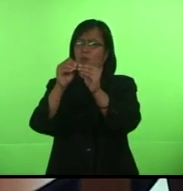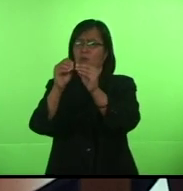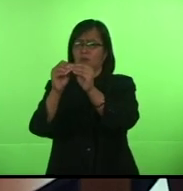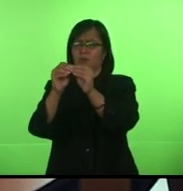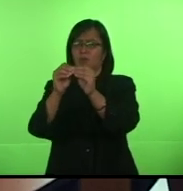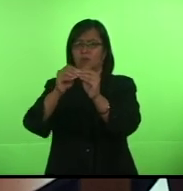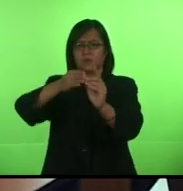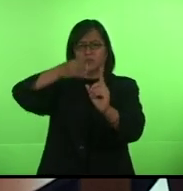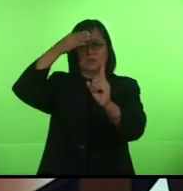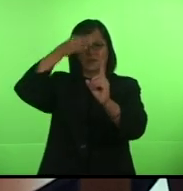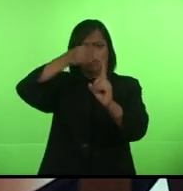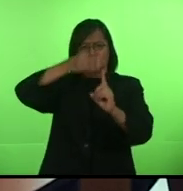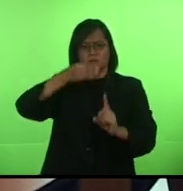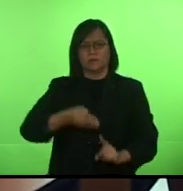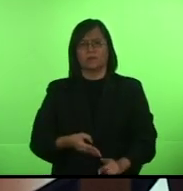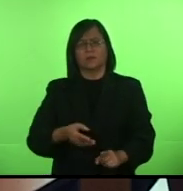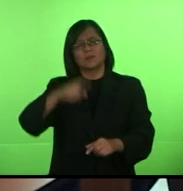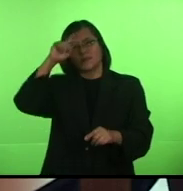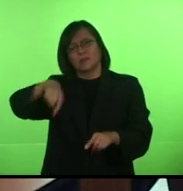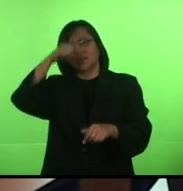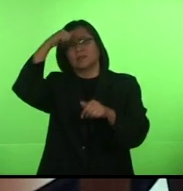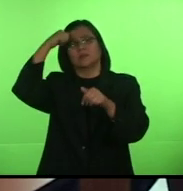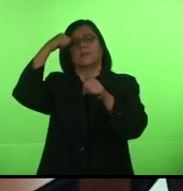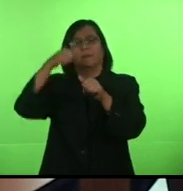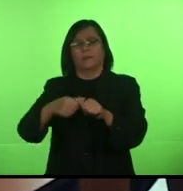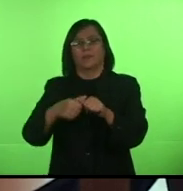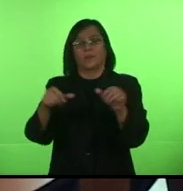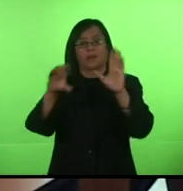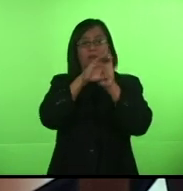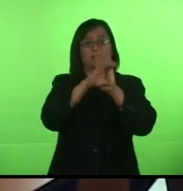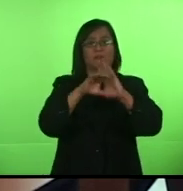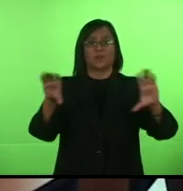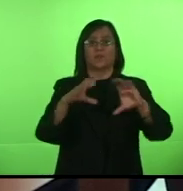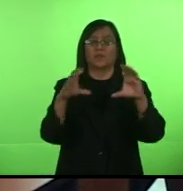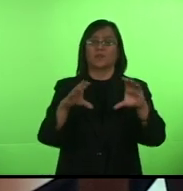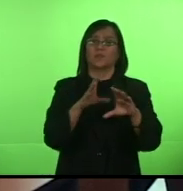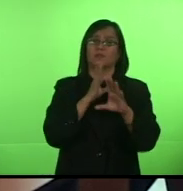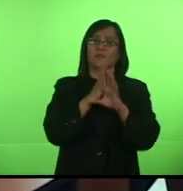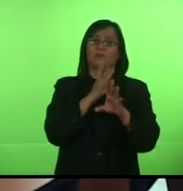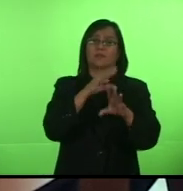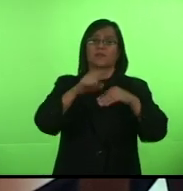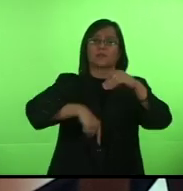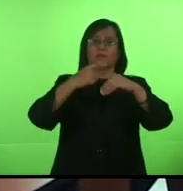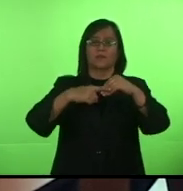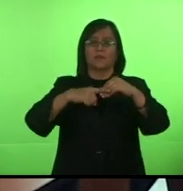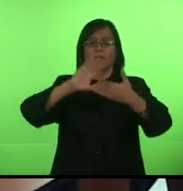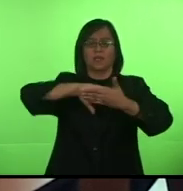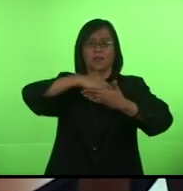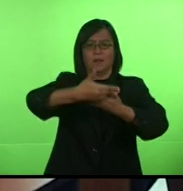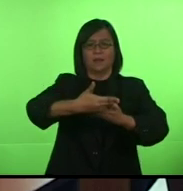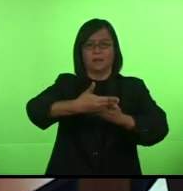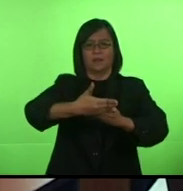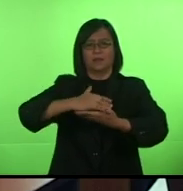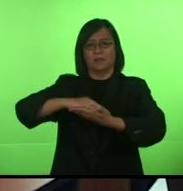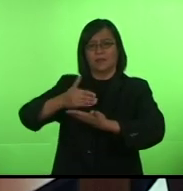always remember, if you want to talk about laptop, for example, you must have all the information